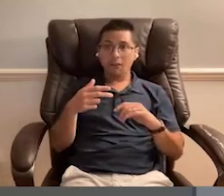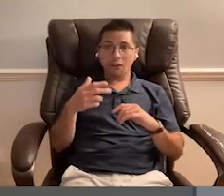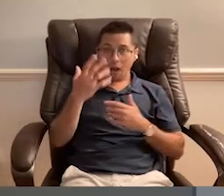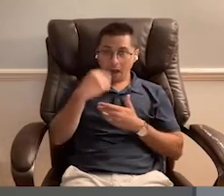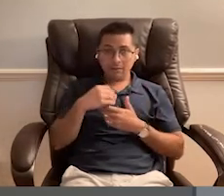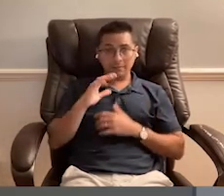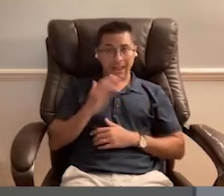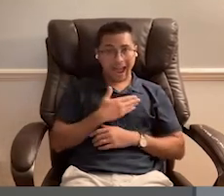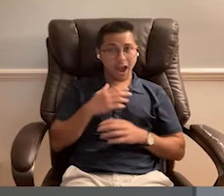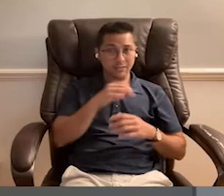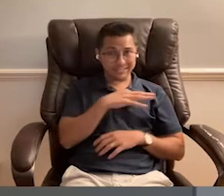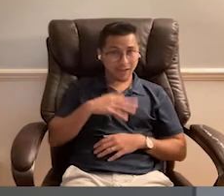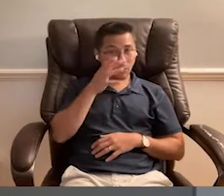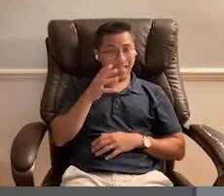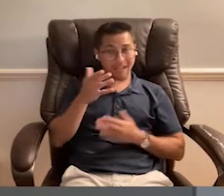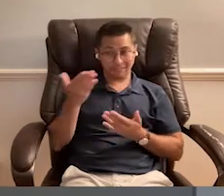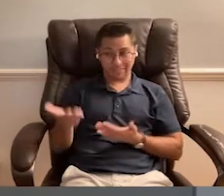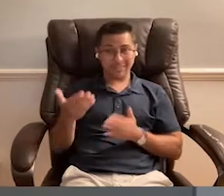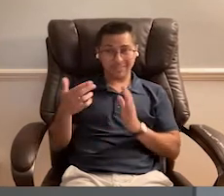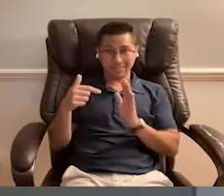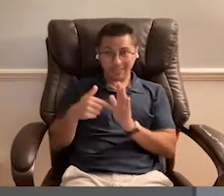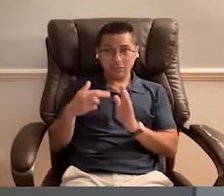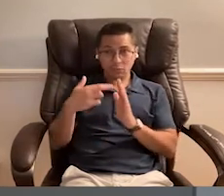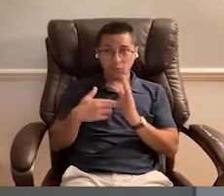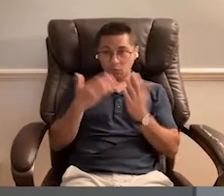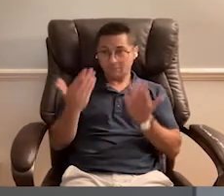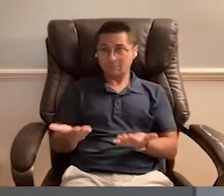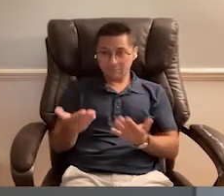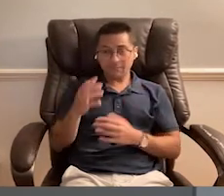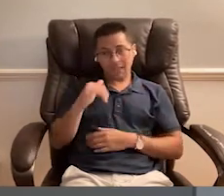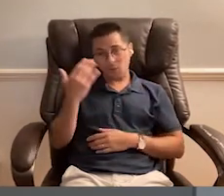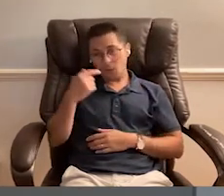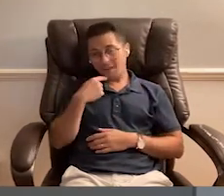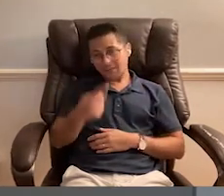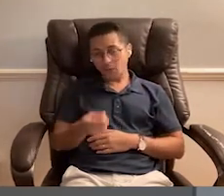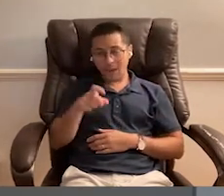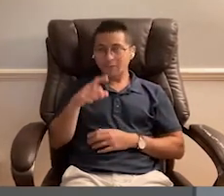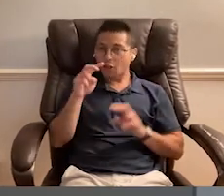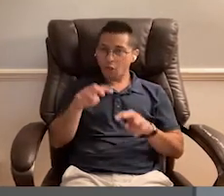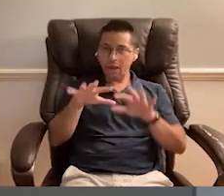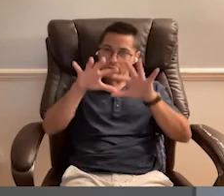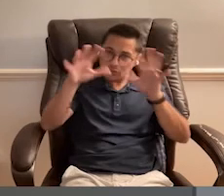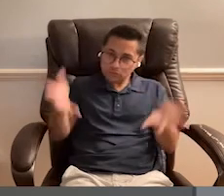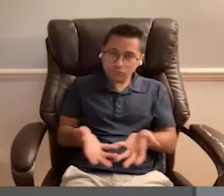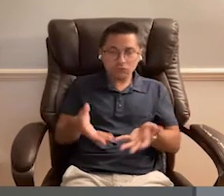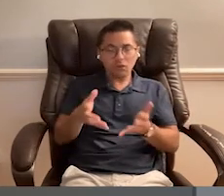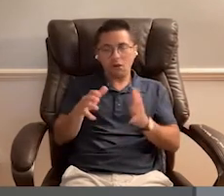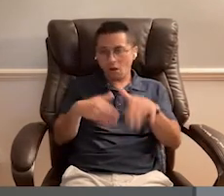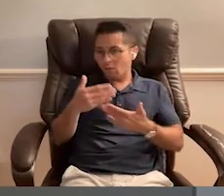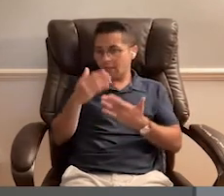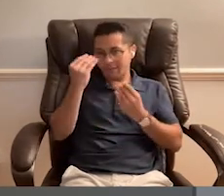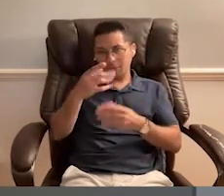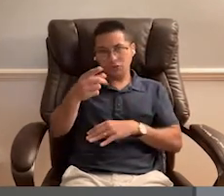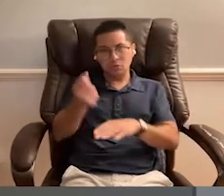under autism. And our staff will have this rule next to them. And that's why we're saying we need to look